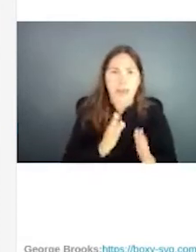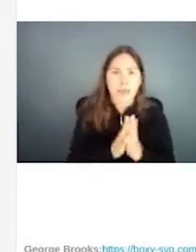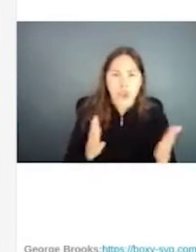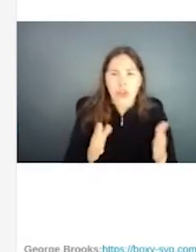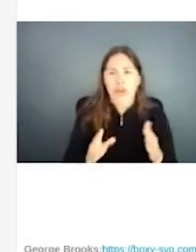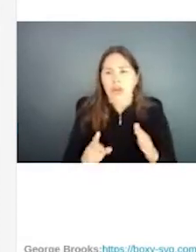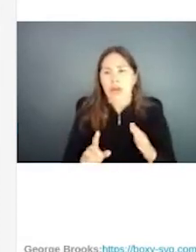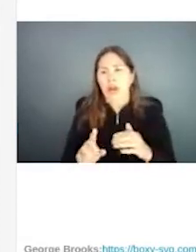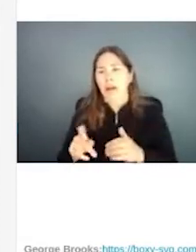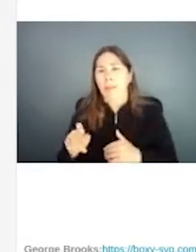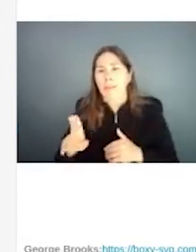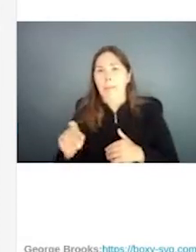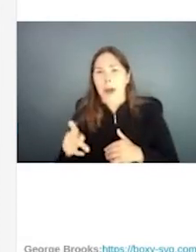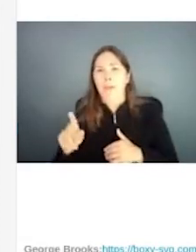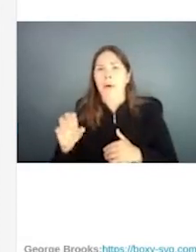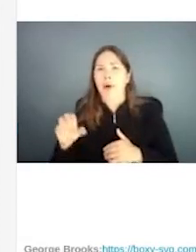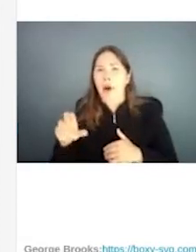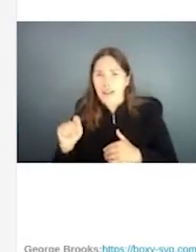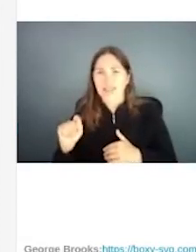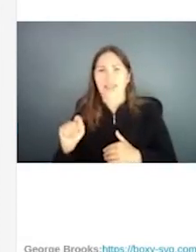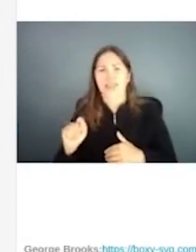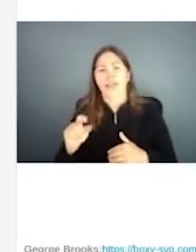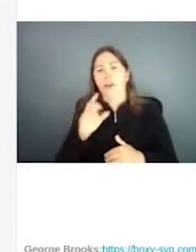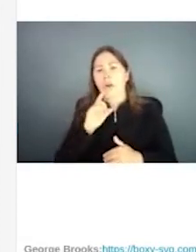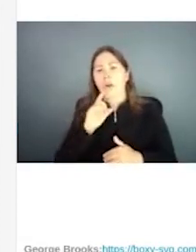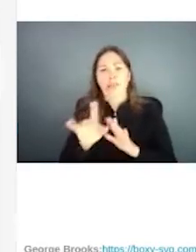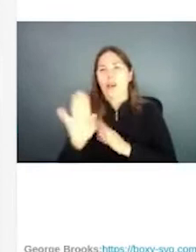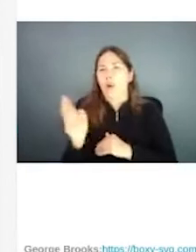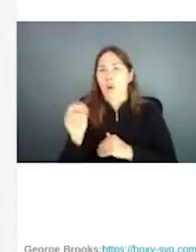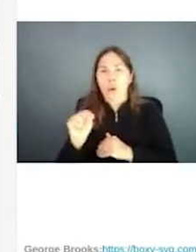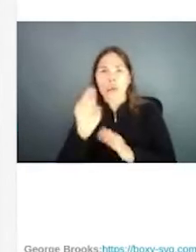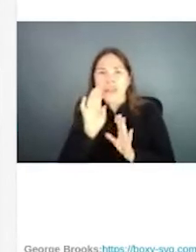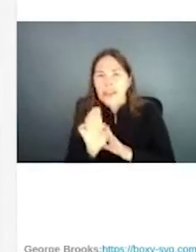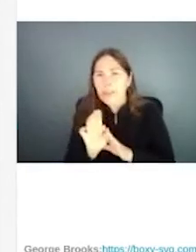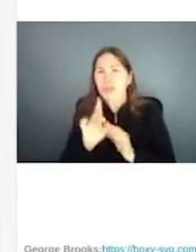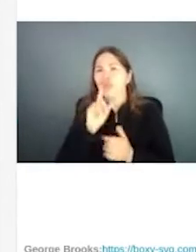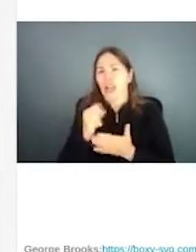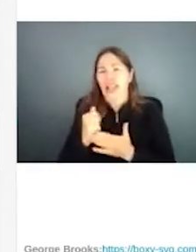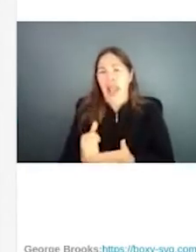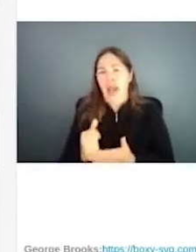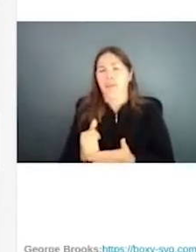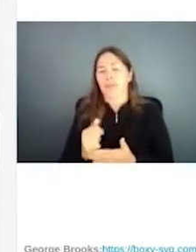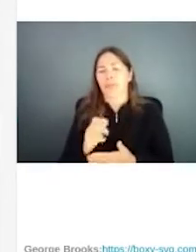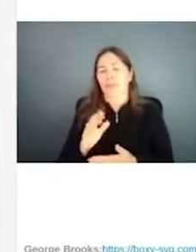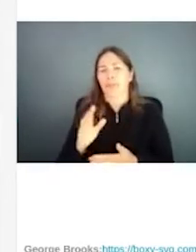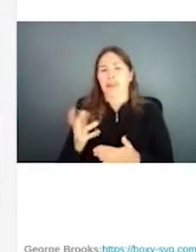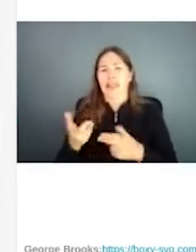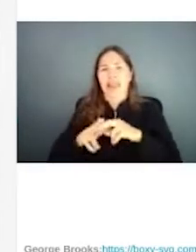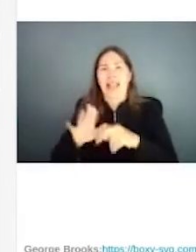of my favorites. And they could pick their own images, and then it really helped to bulk up their